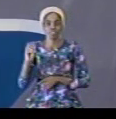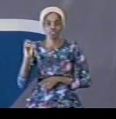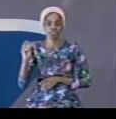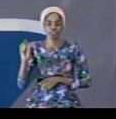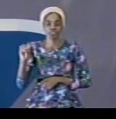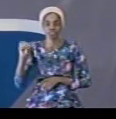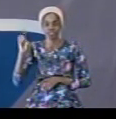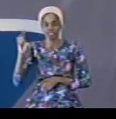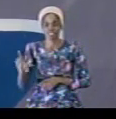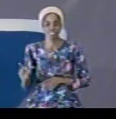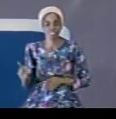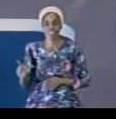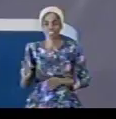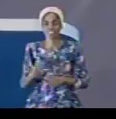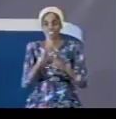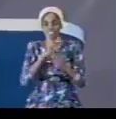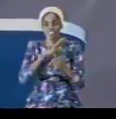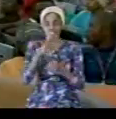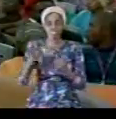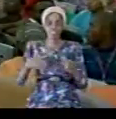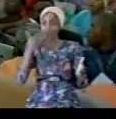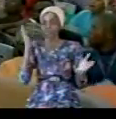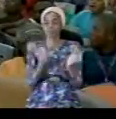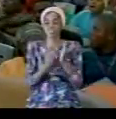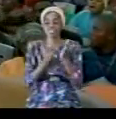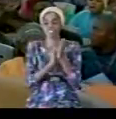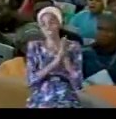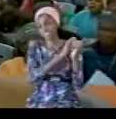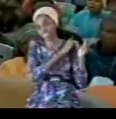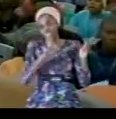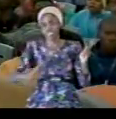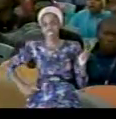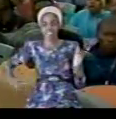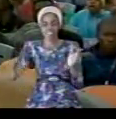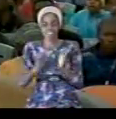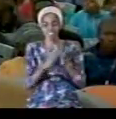Kingdom. Praise the Lord!